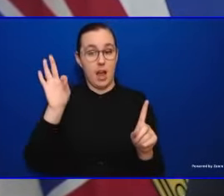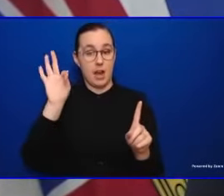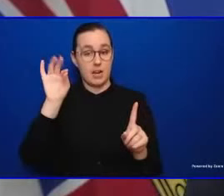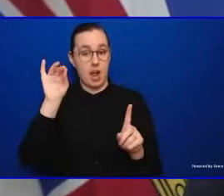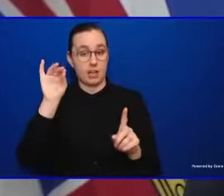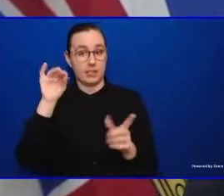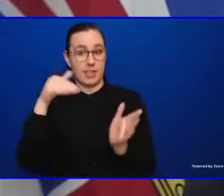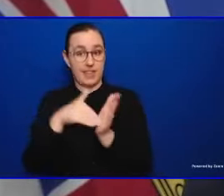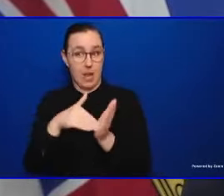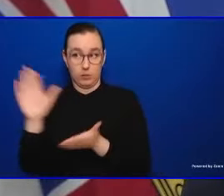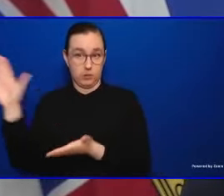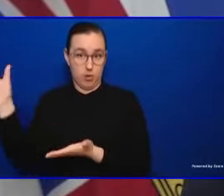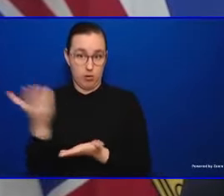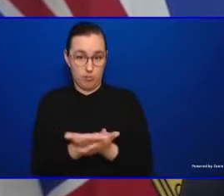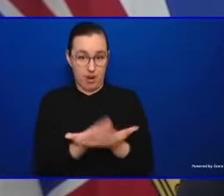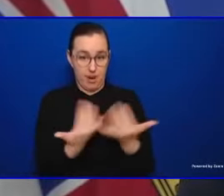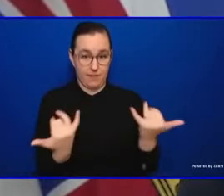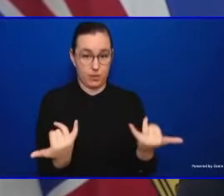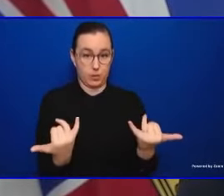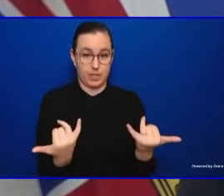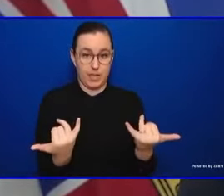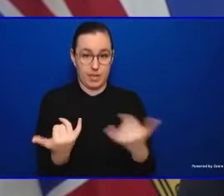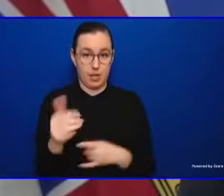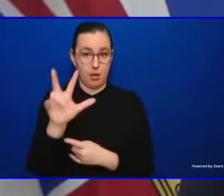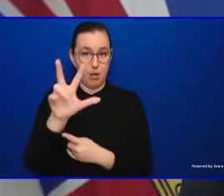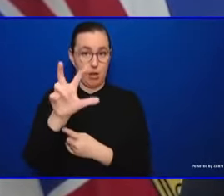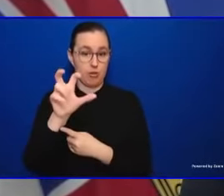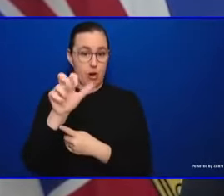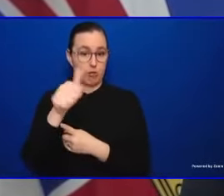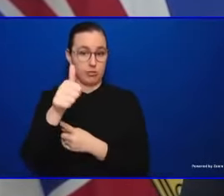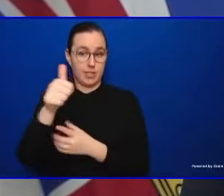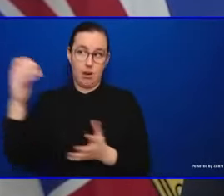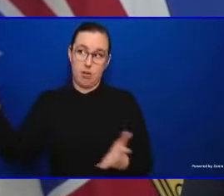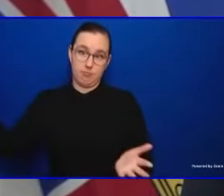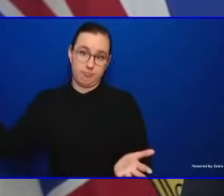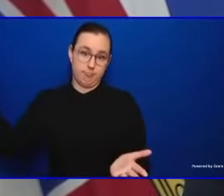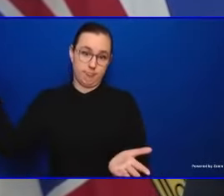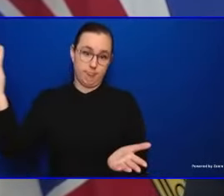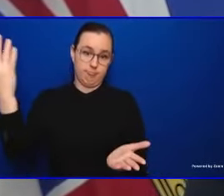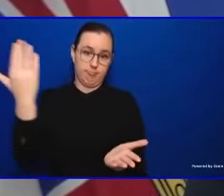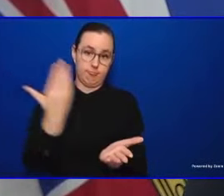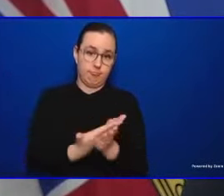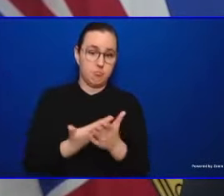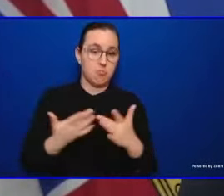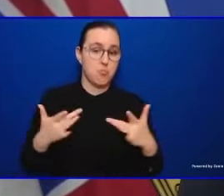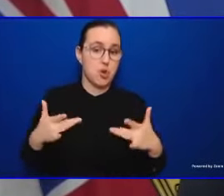they arrive directly to health authorities for use by symptomatic healthcare workers in acute care.